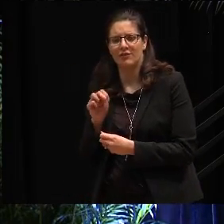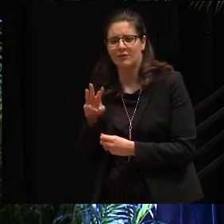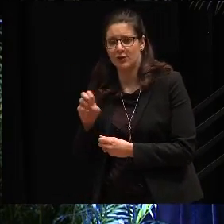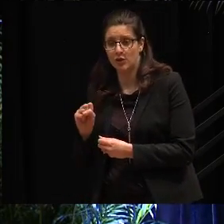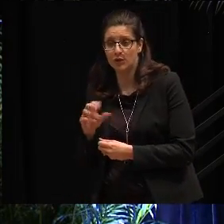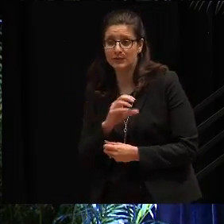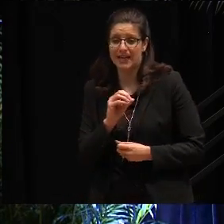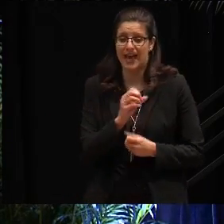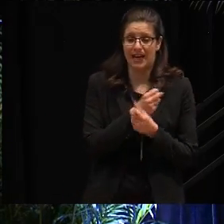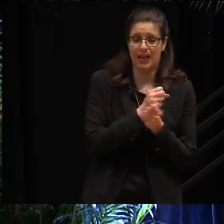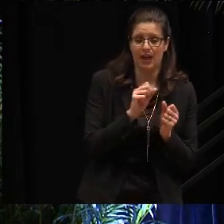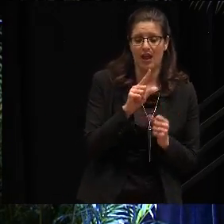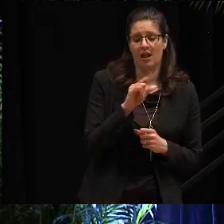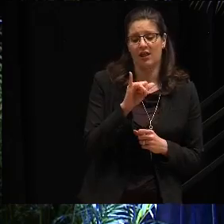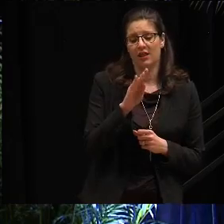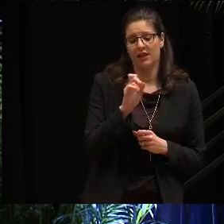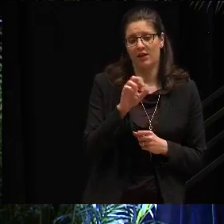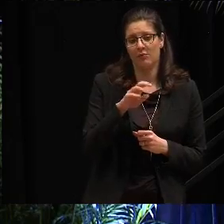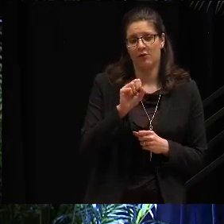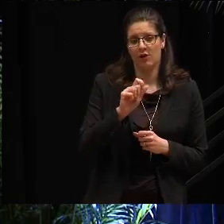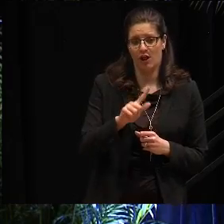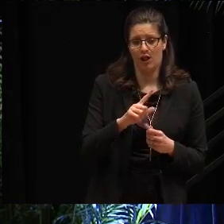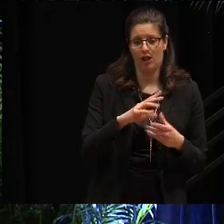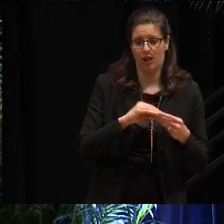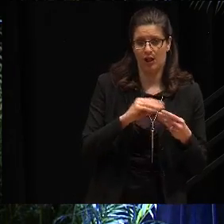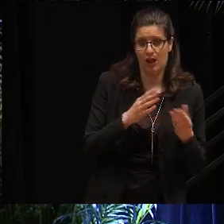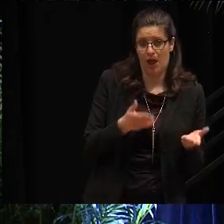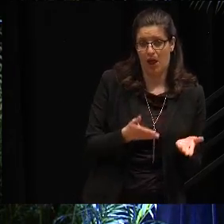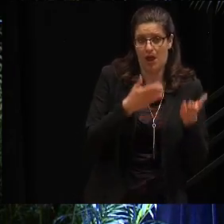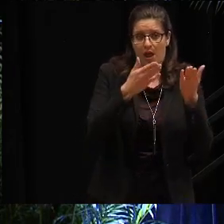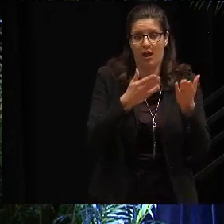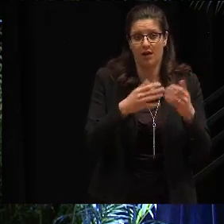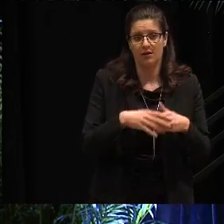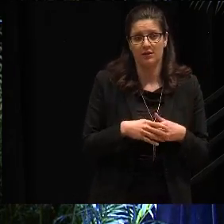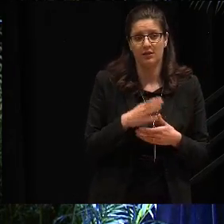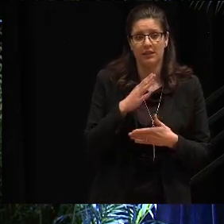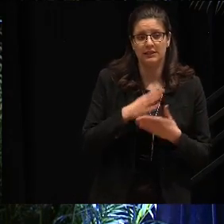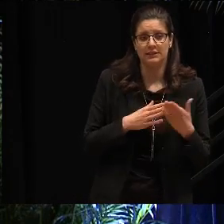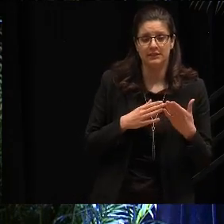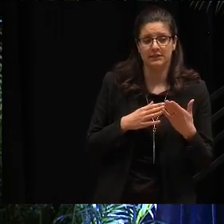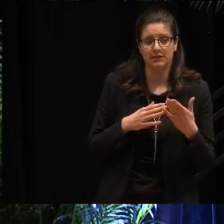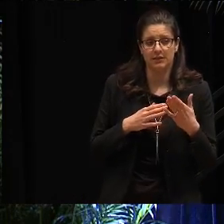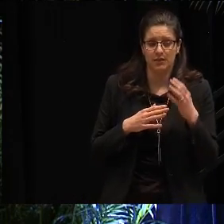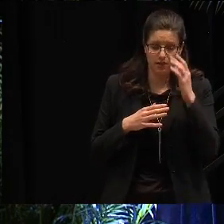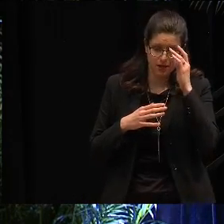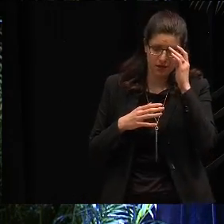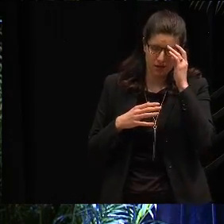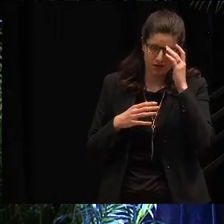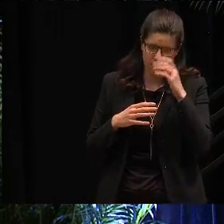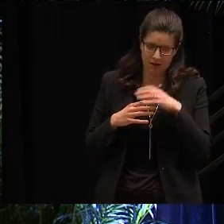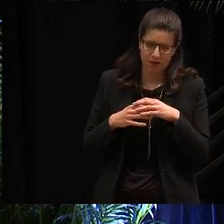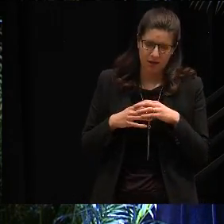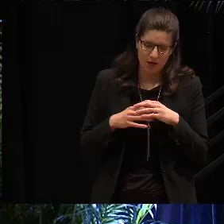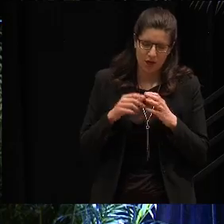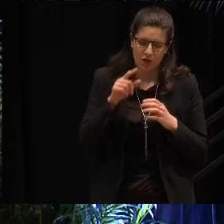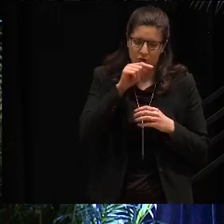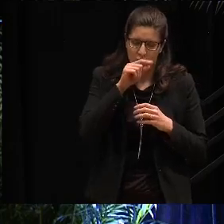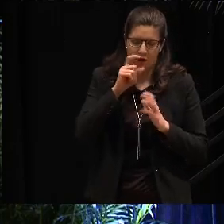uplift liberal propaganda. Twitter has been caught recently shadow banning users so that it doesn't seem like they're interacting with